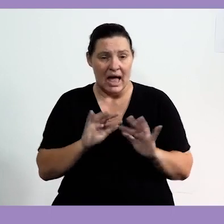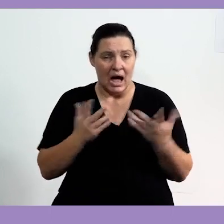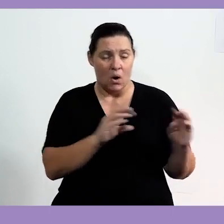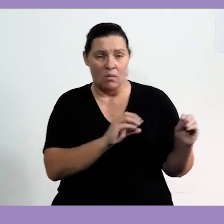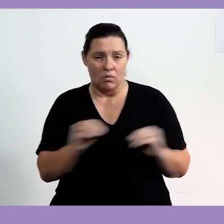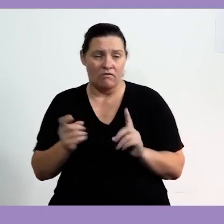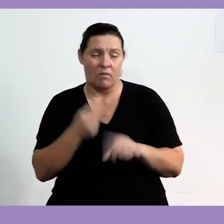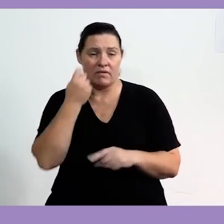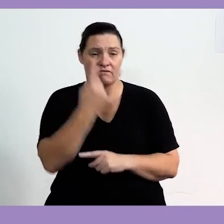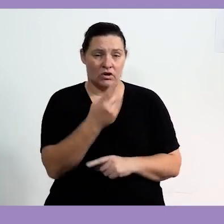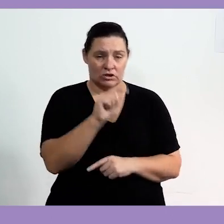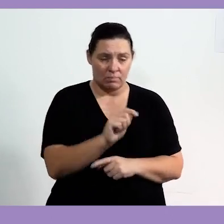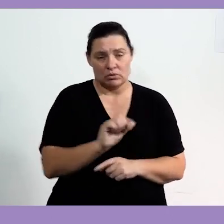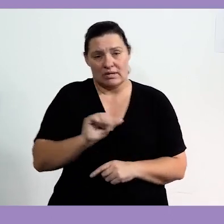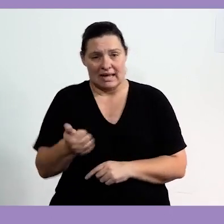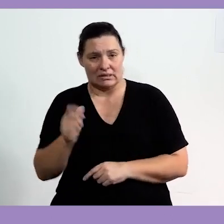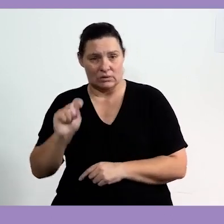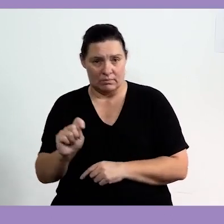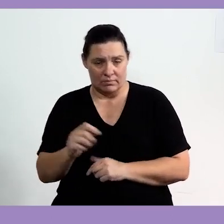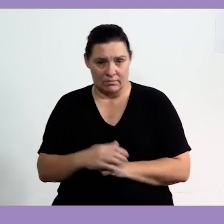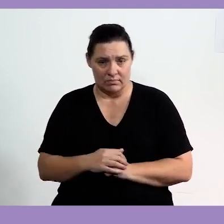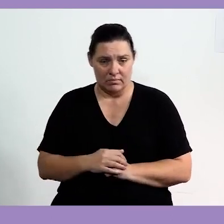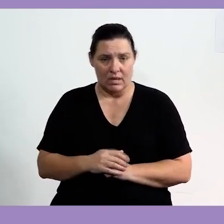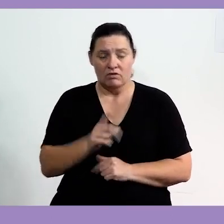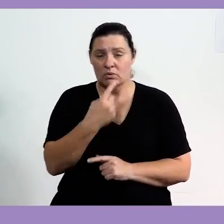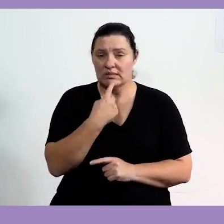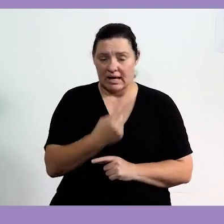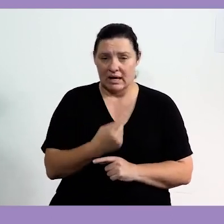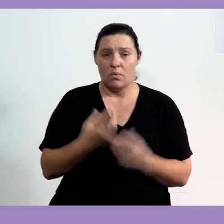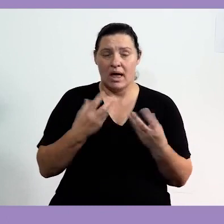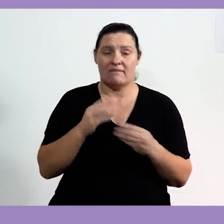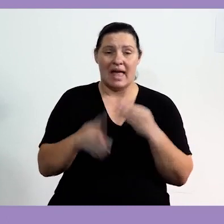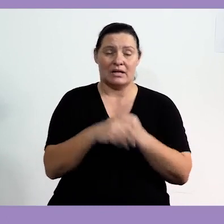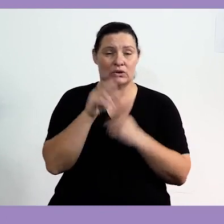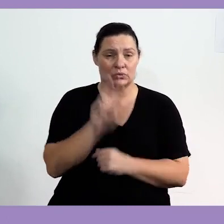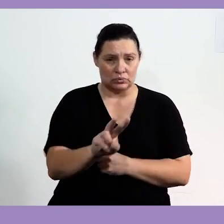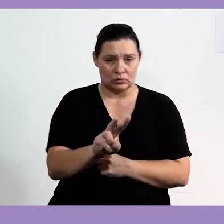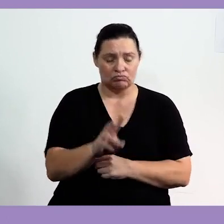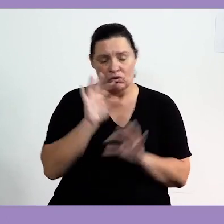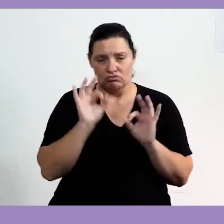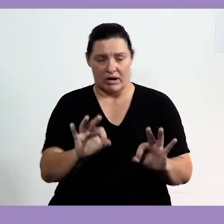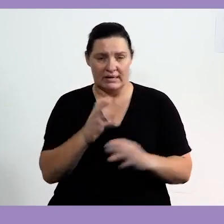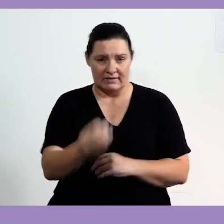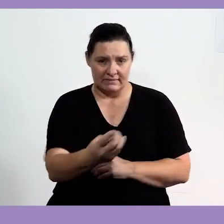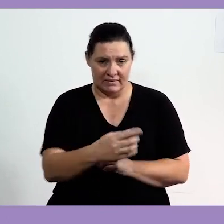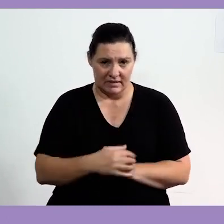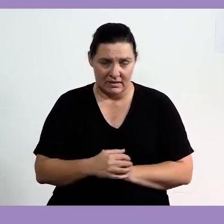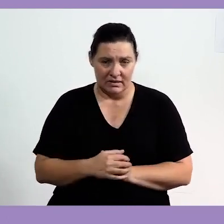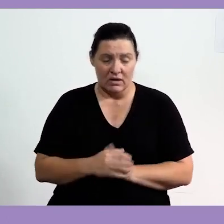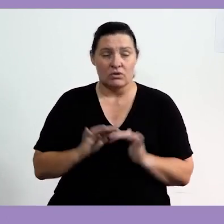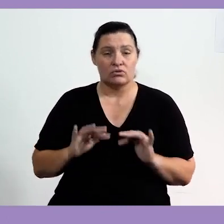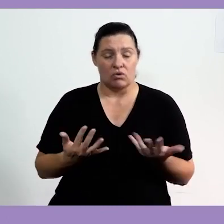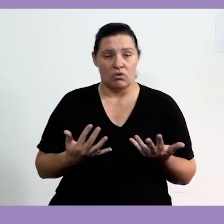see how we move from the first term to the next term? If you are saying that we are adding 2, then you are absolutely